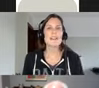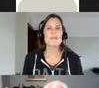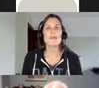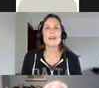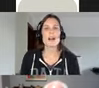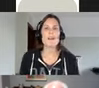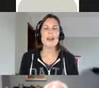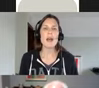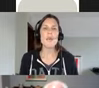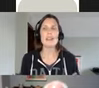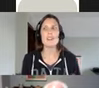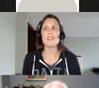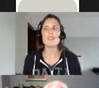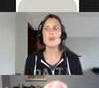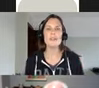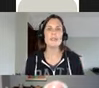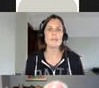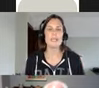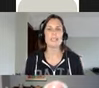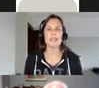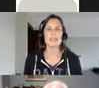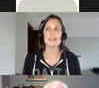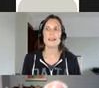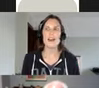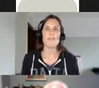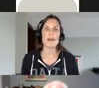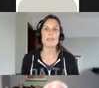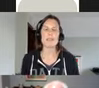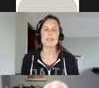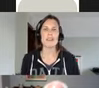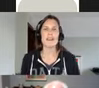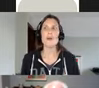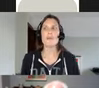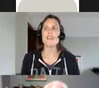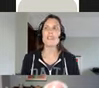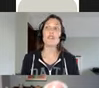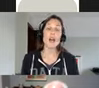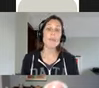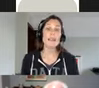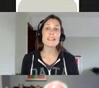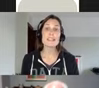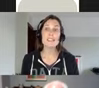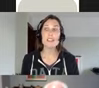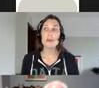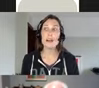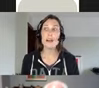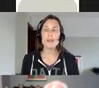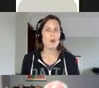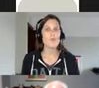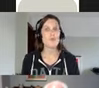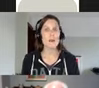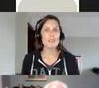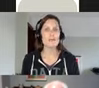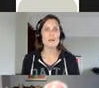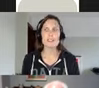it's an example of how we can intuitively make sense of maps. Oh, I'm already seeing croplands has showed up.